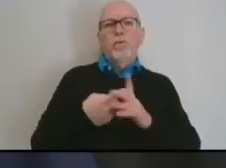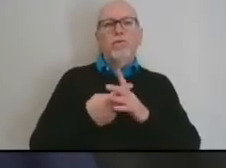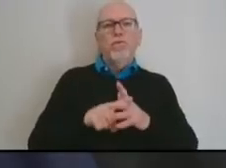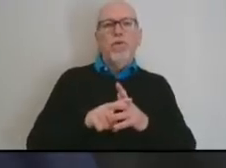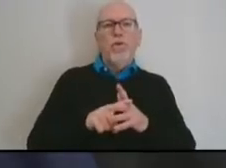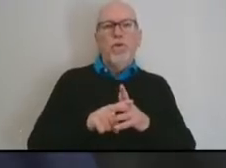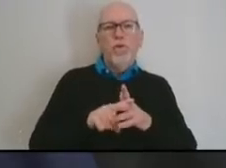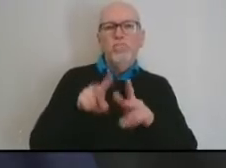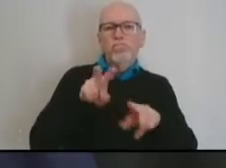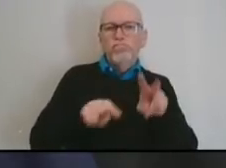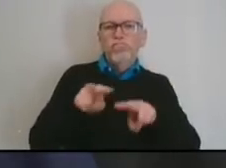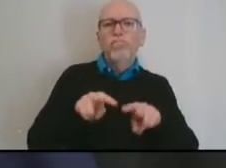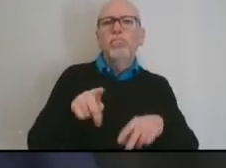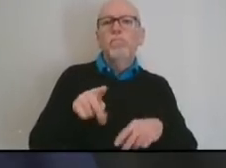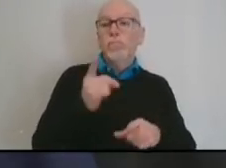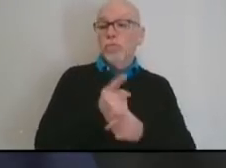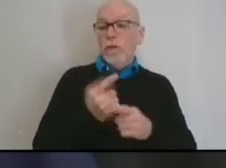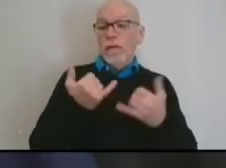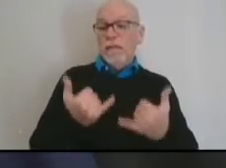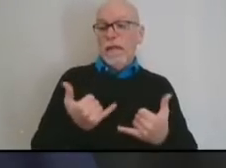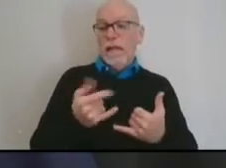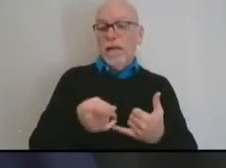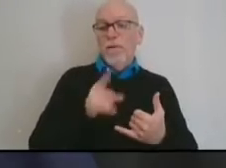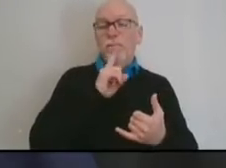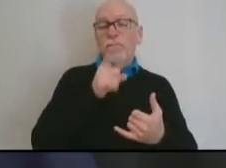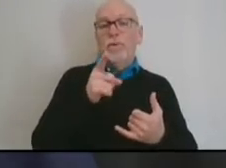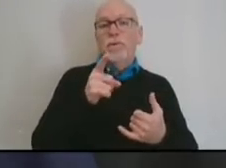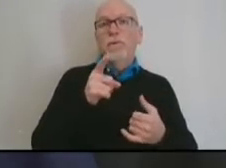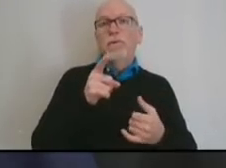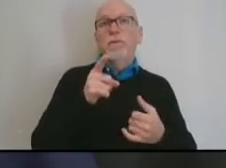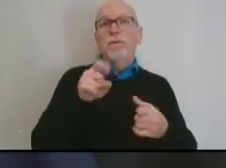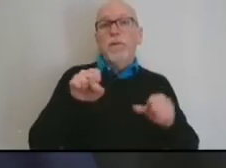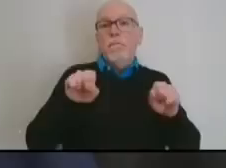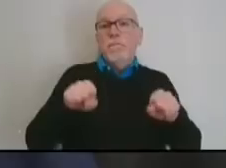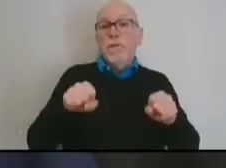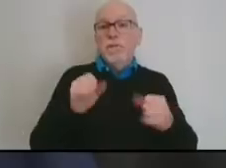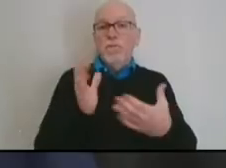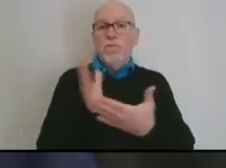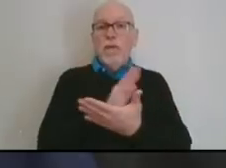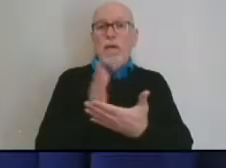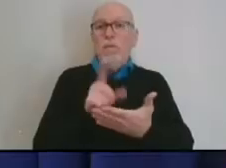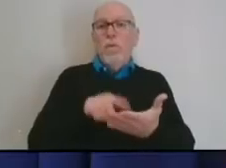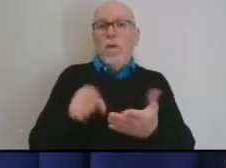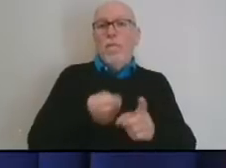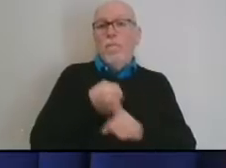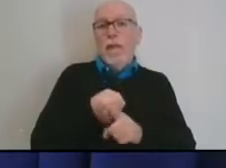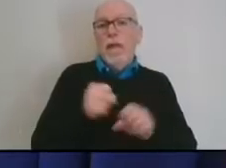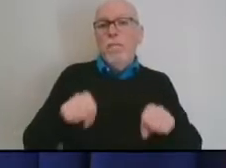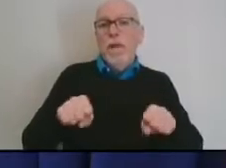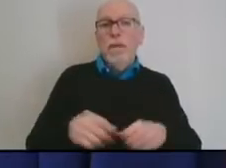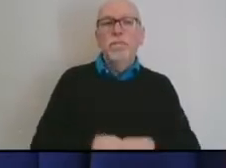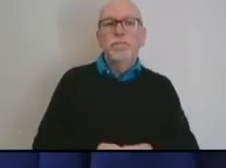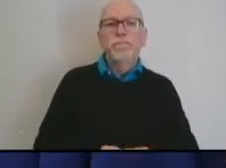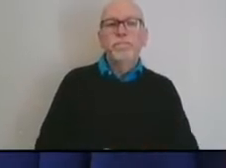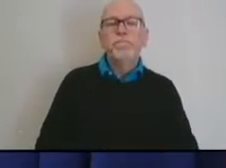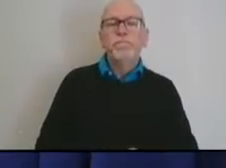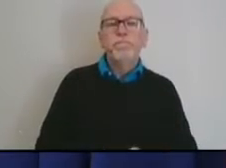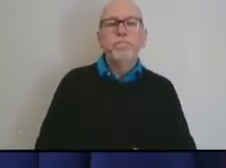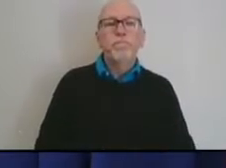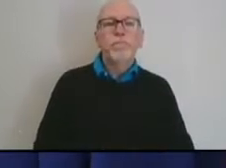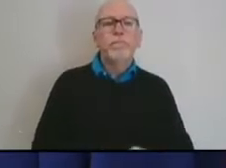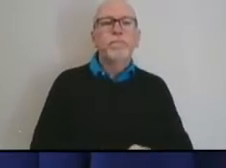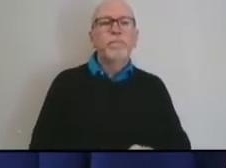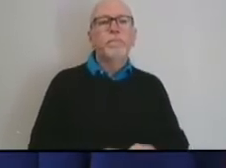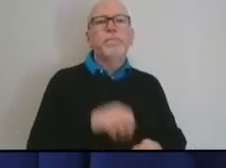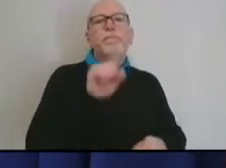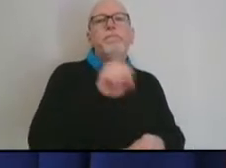look at. And right now it's really just looking at the potential ranges of what that impact could be. Yeah, and I think in